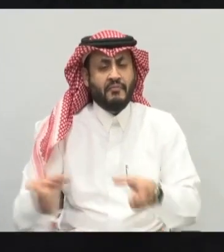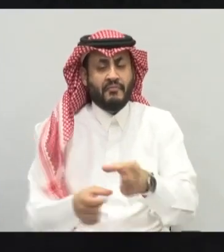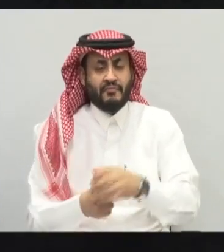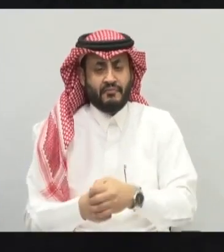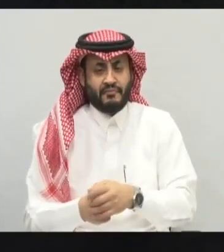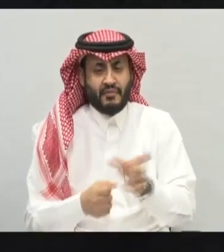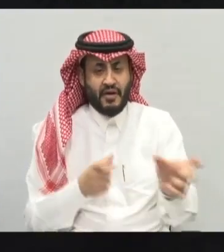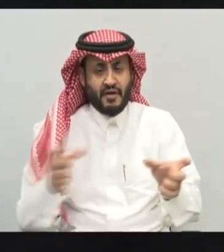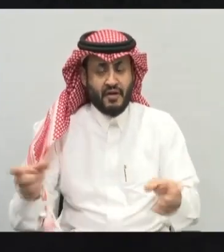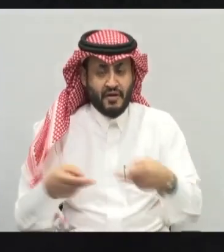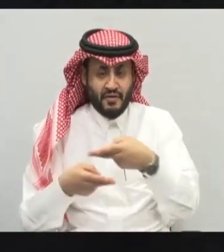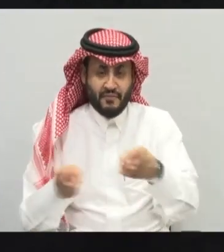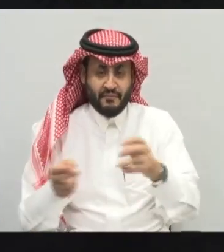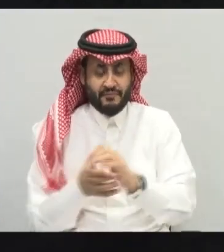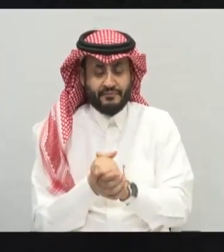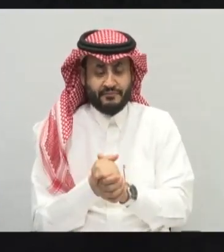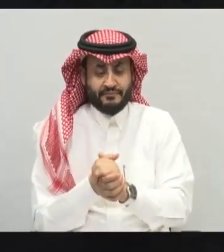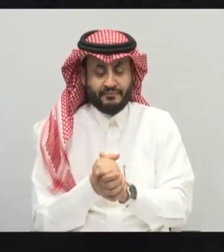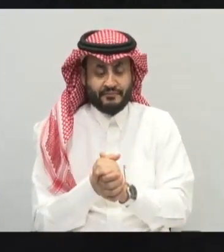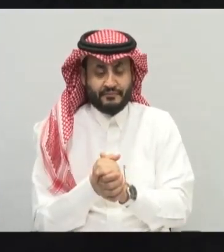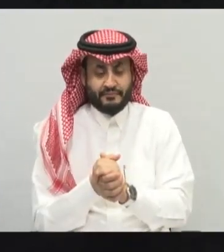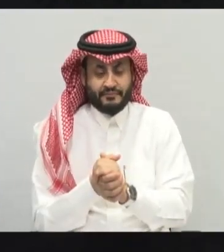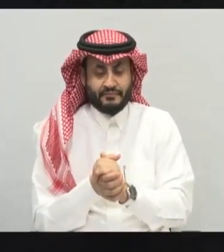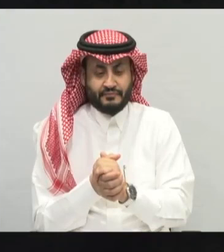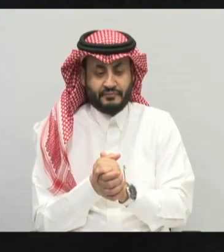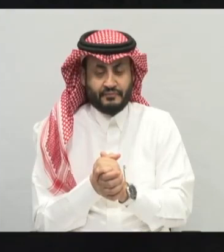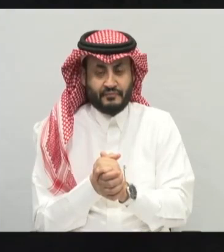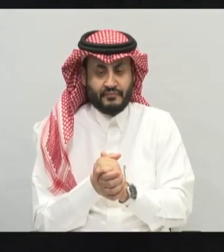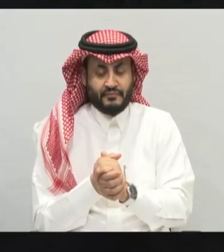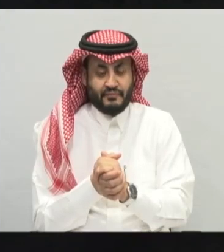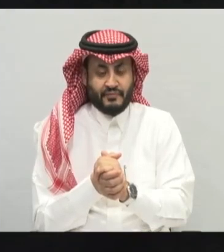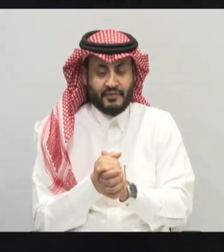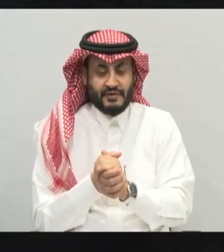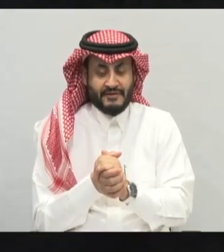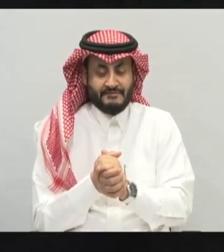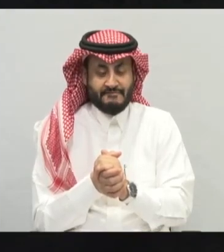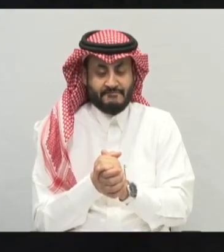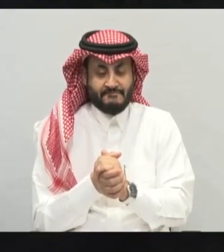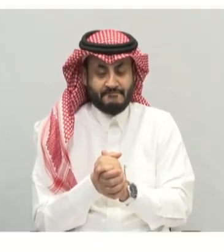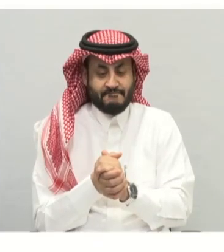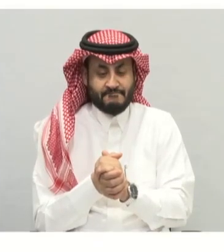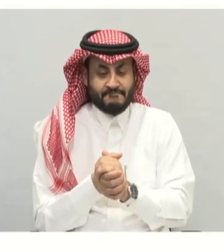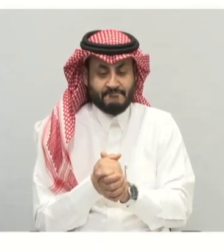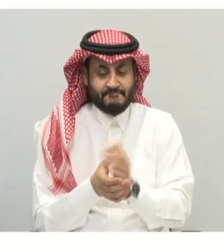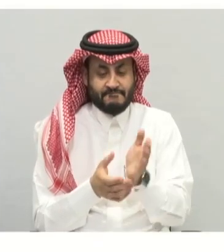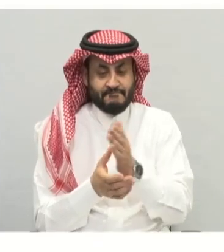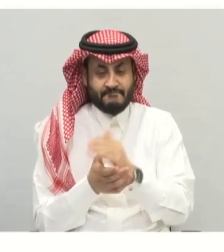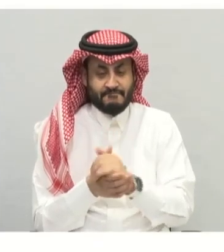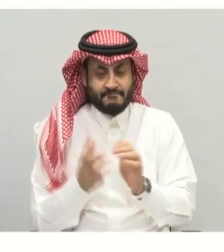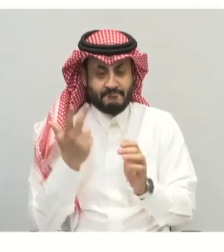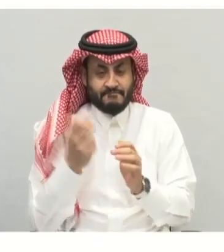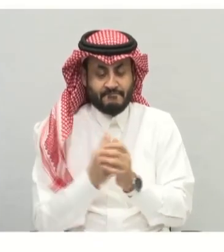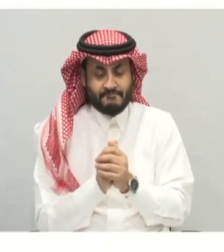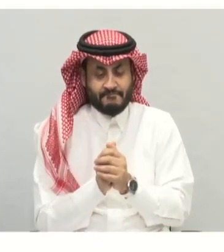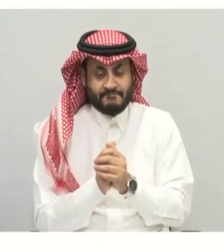customs and more than one more than a tradition based on the region and number